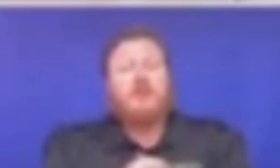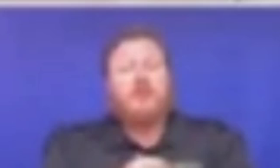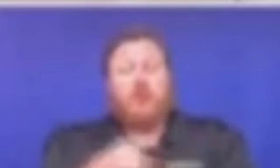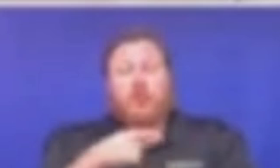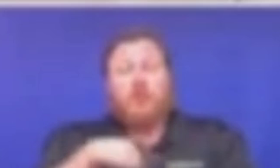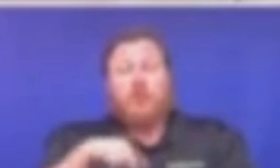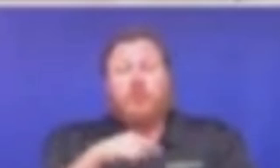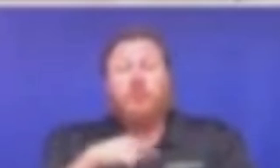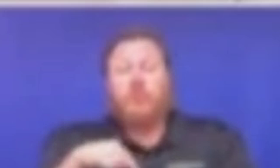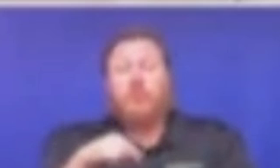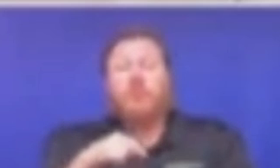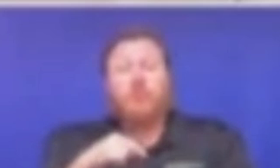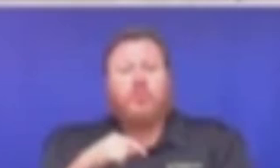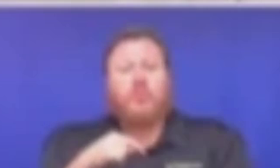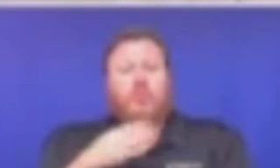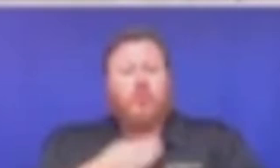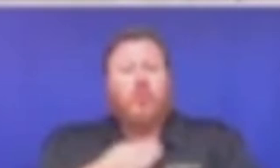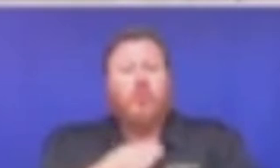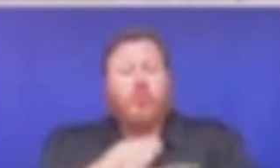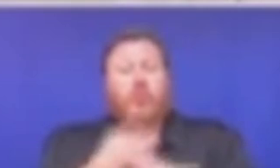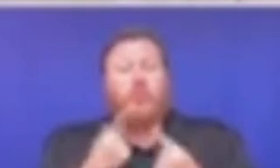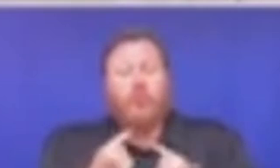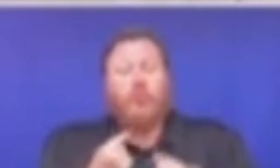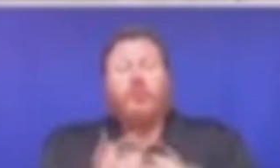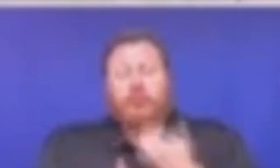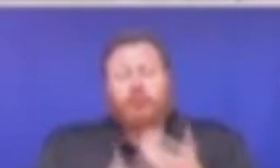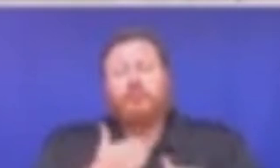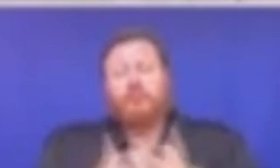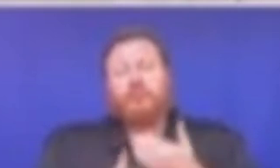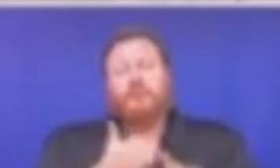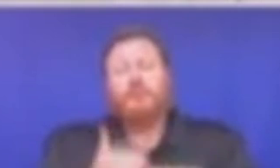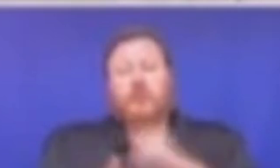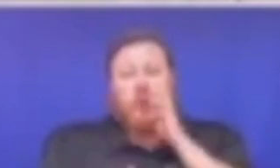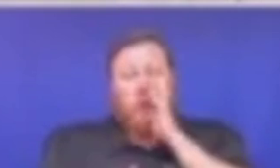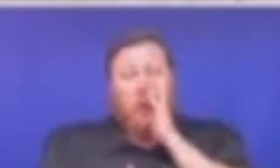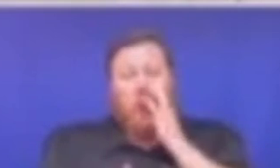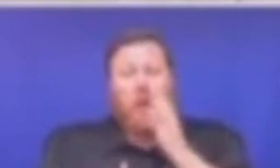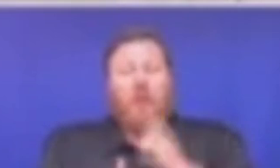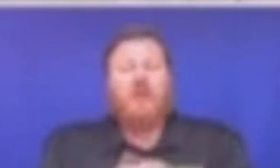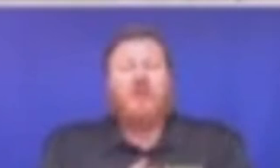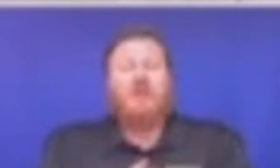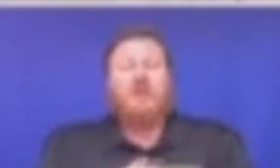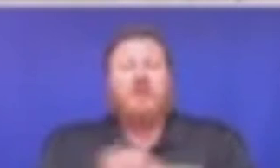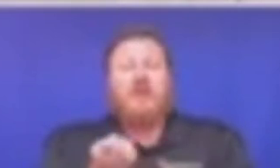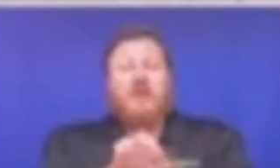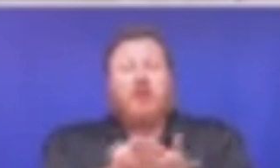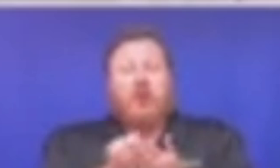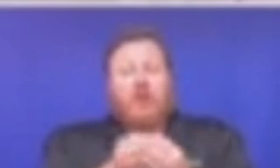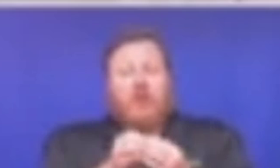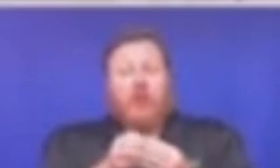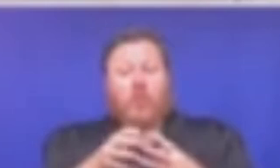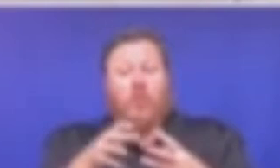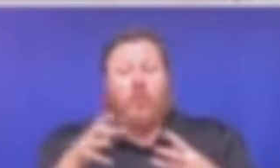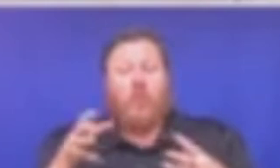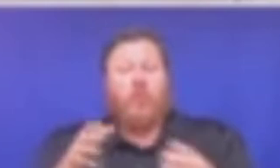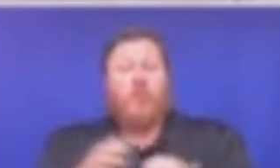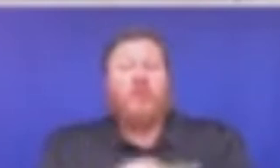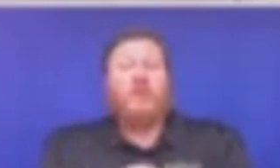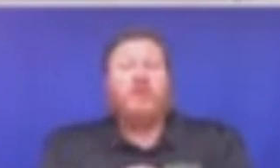are underpinning our work with is such that as we grow our economy, as